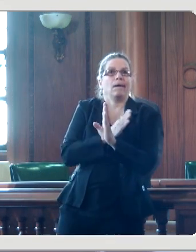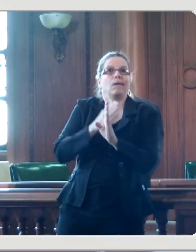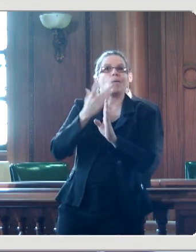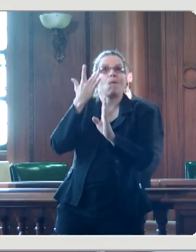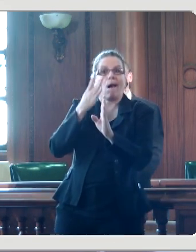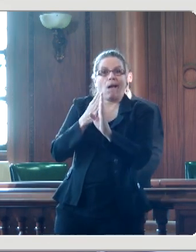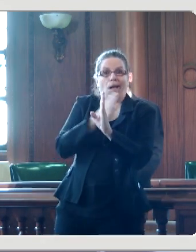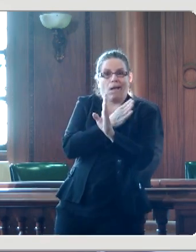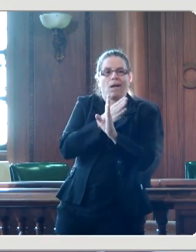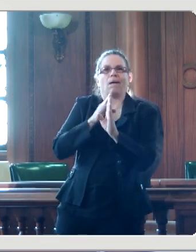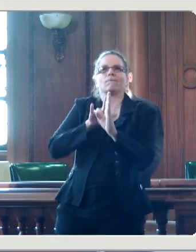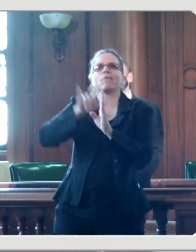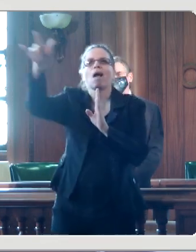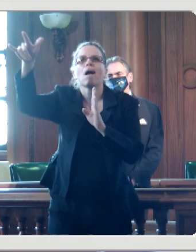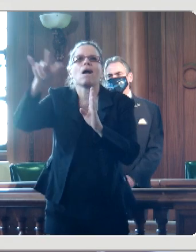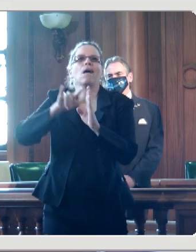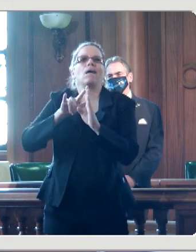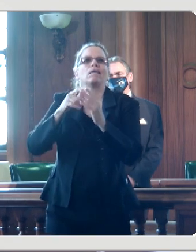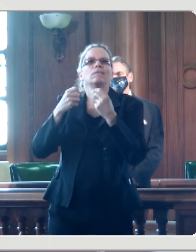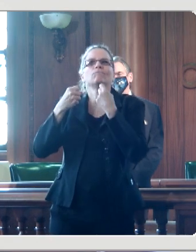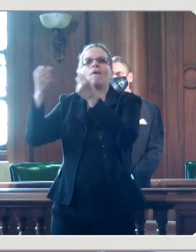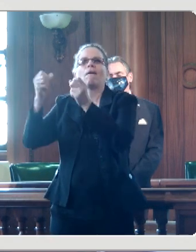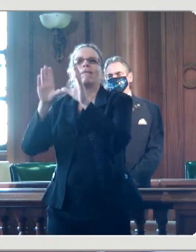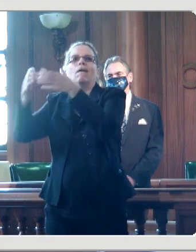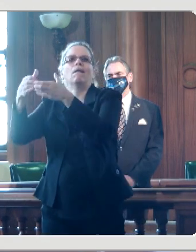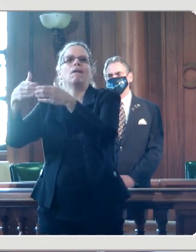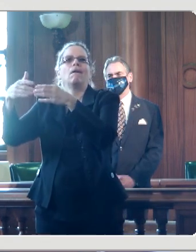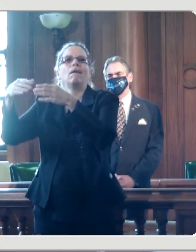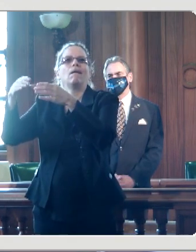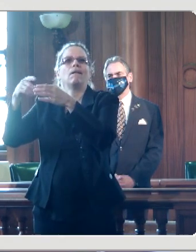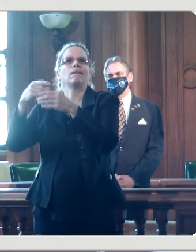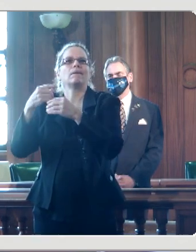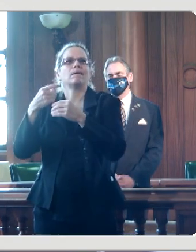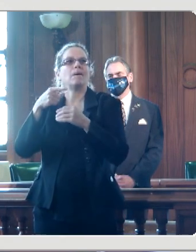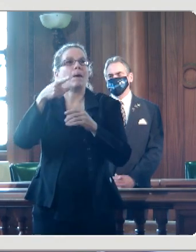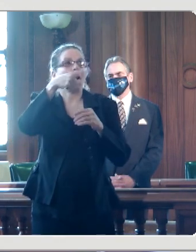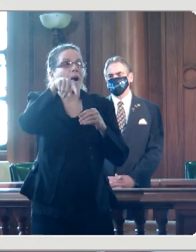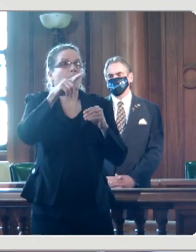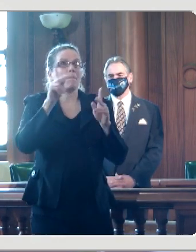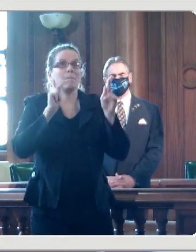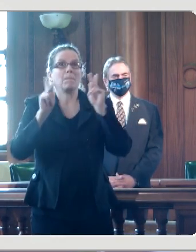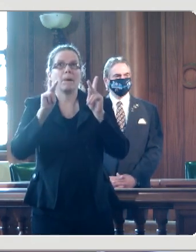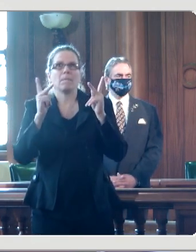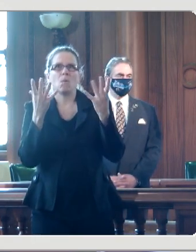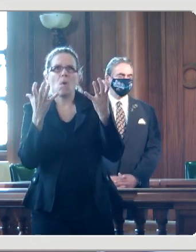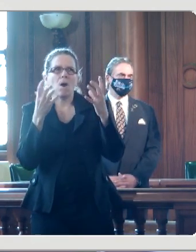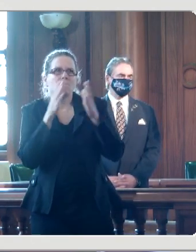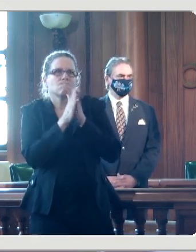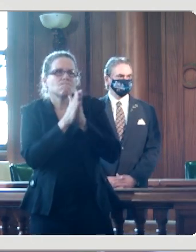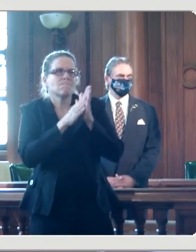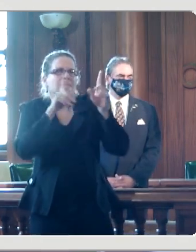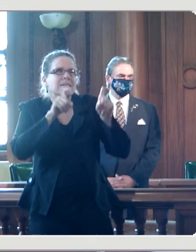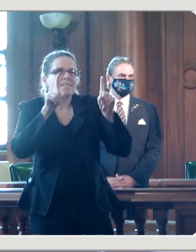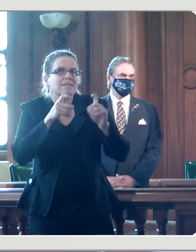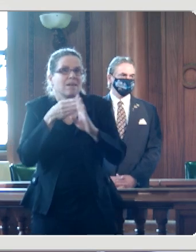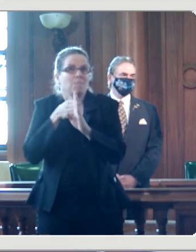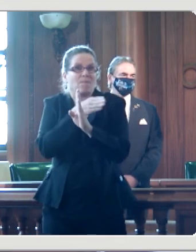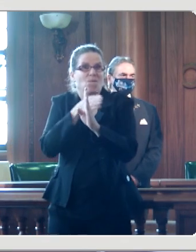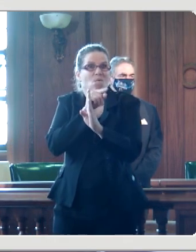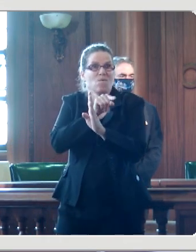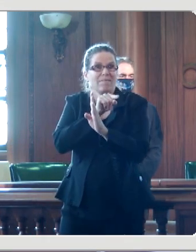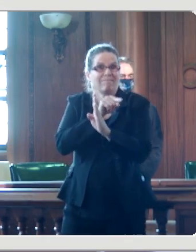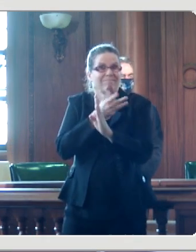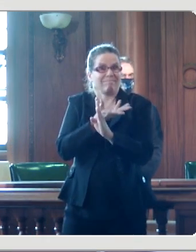might be in the hospital. People who still have access to testing despite the holiday. Is that a concern for you at all? There is a concern. Obviously, we'd like to